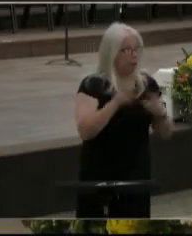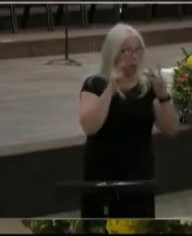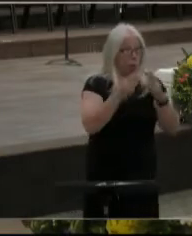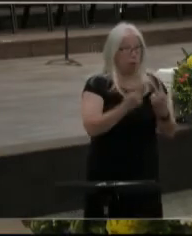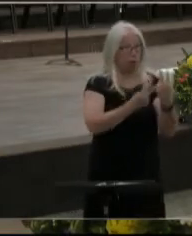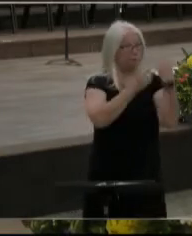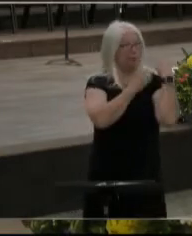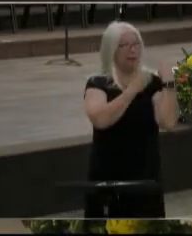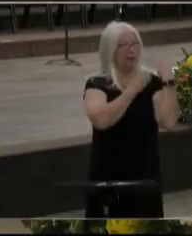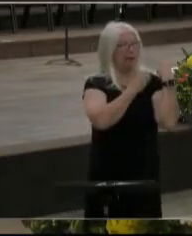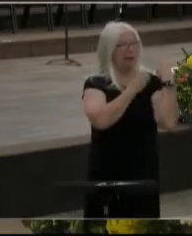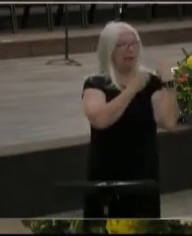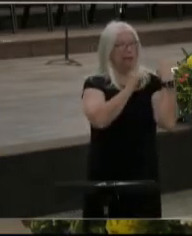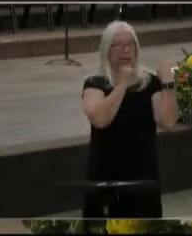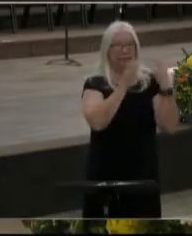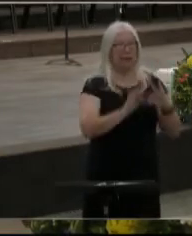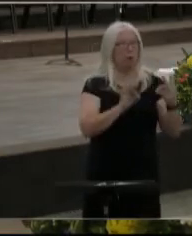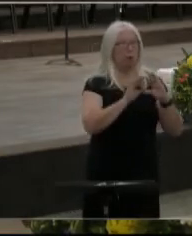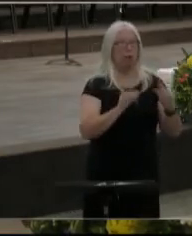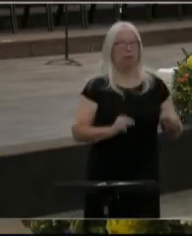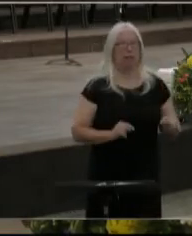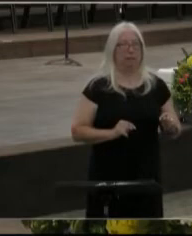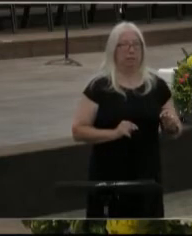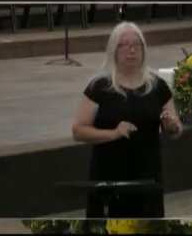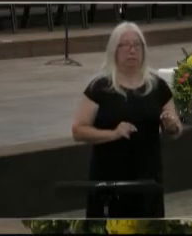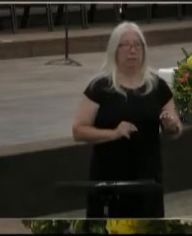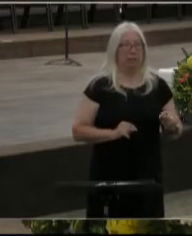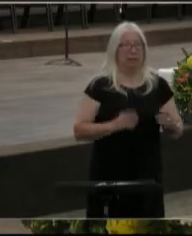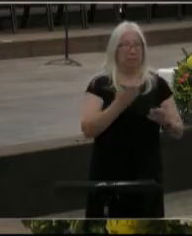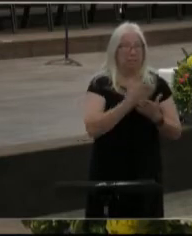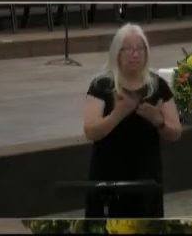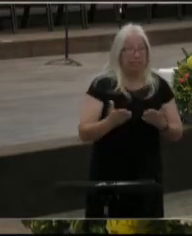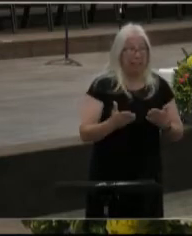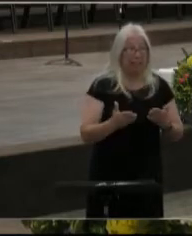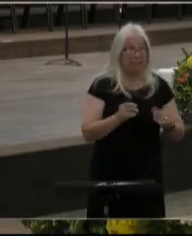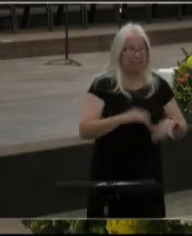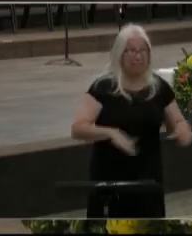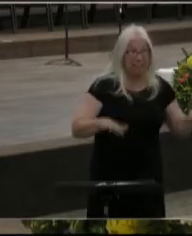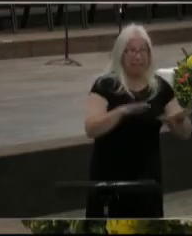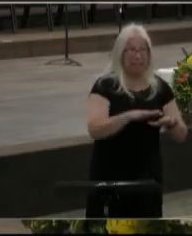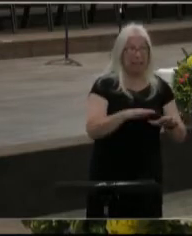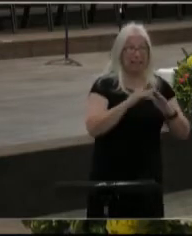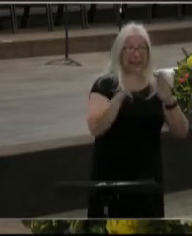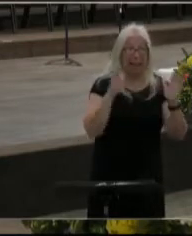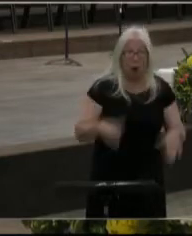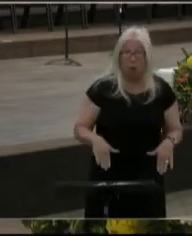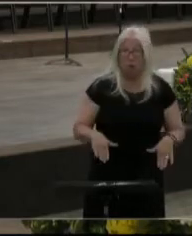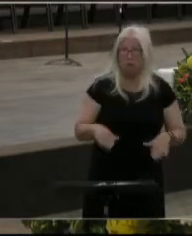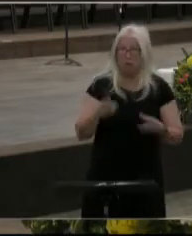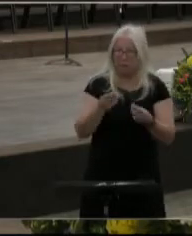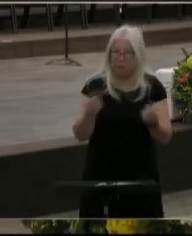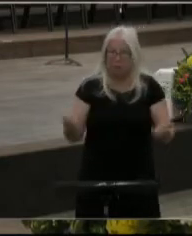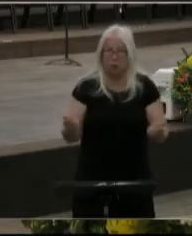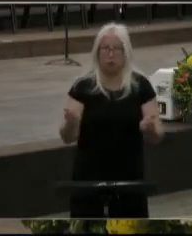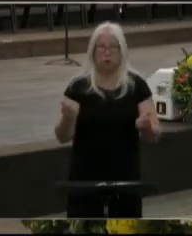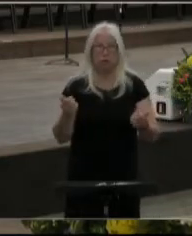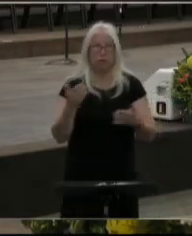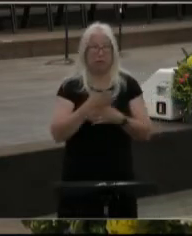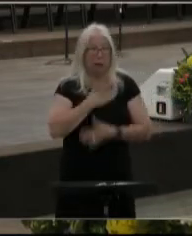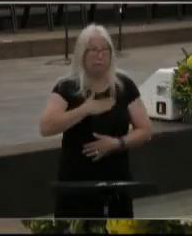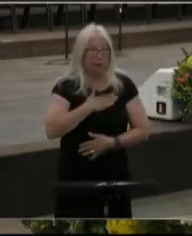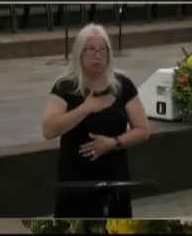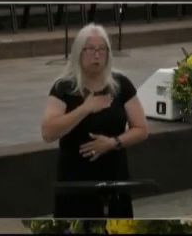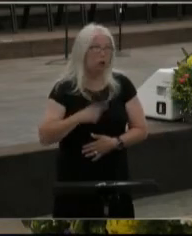looking back on now, and it's not worth it. Listen, the things of land, the things of houses, the things of materialism, the things of